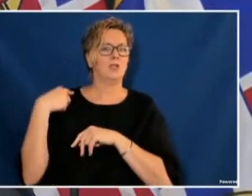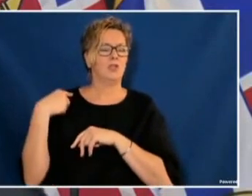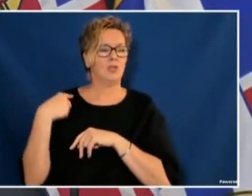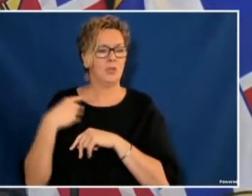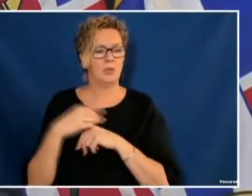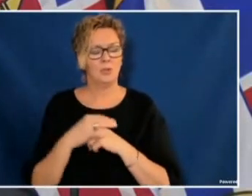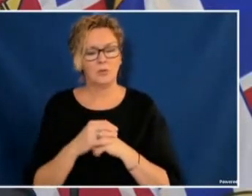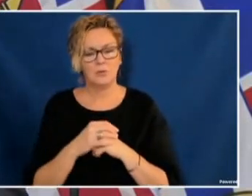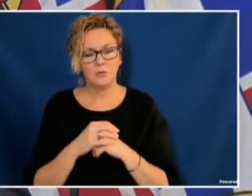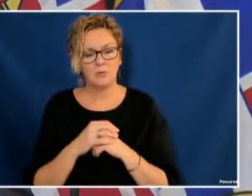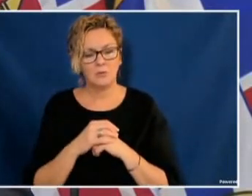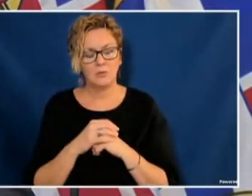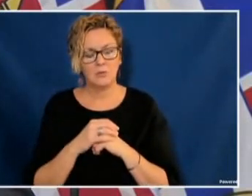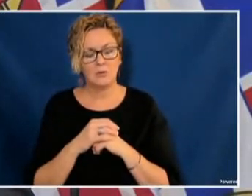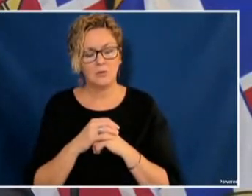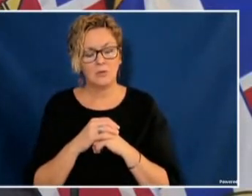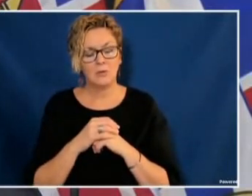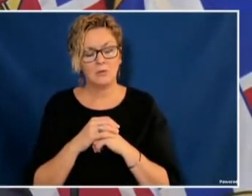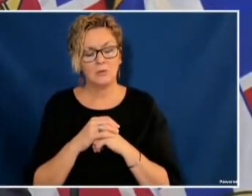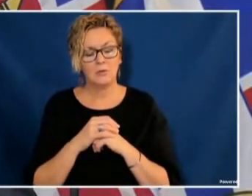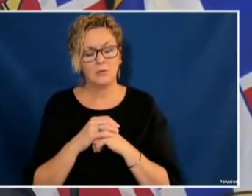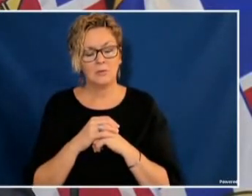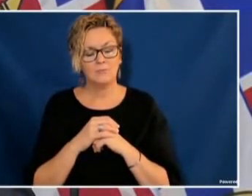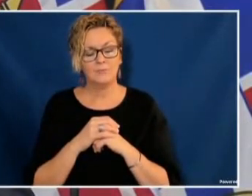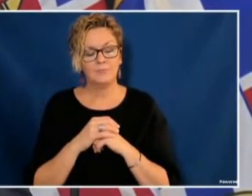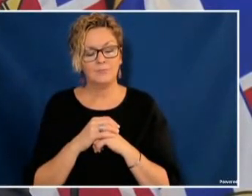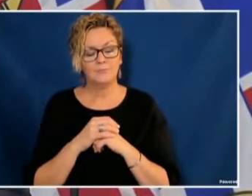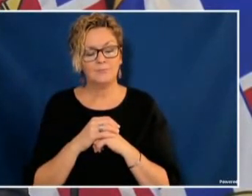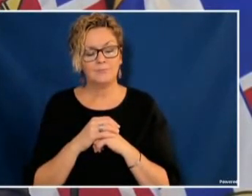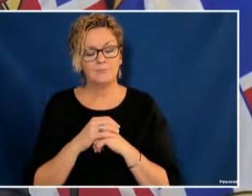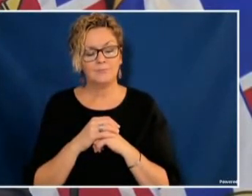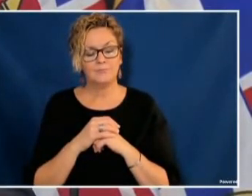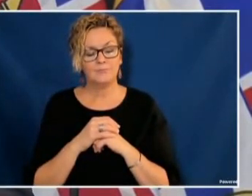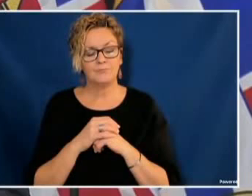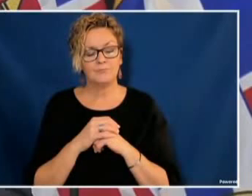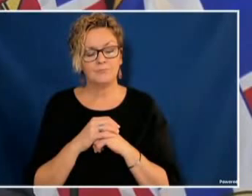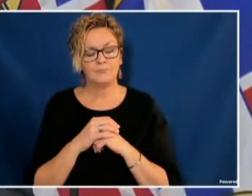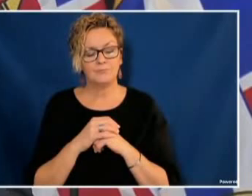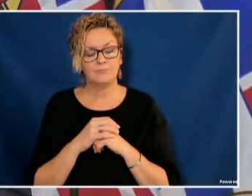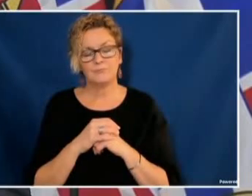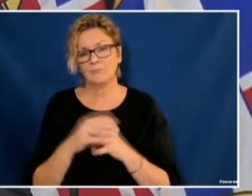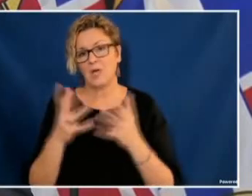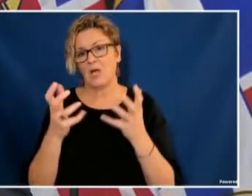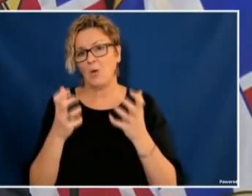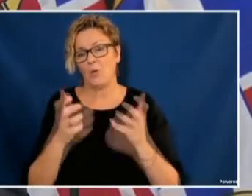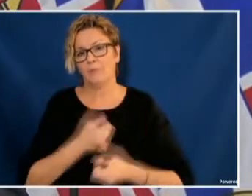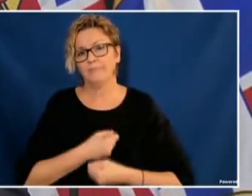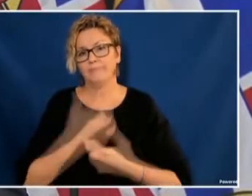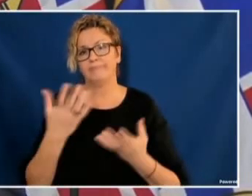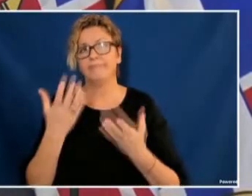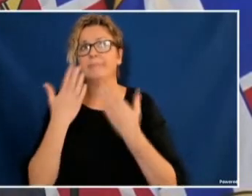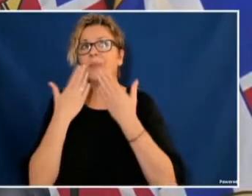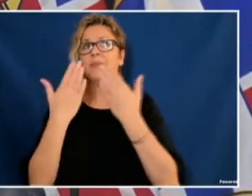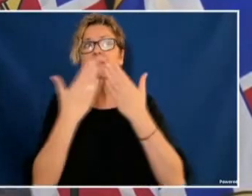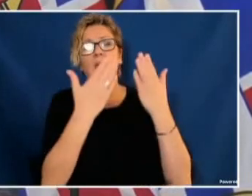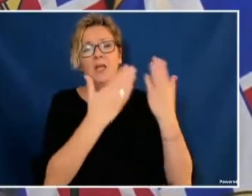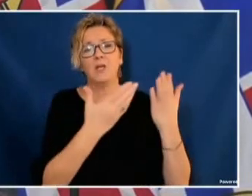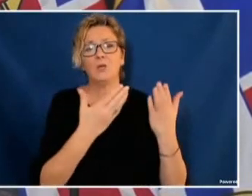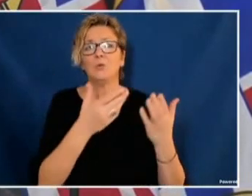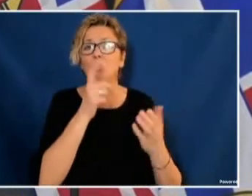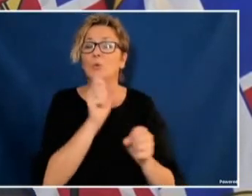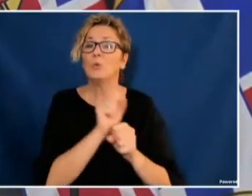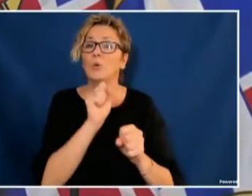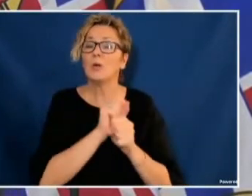since March, we've the following PPE has arrived in BC and been approved: 7.7 million N95 or